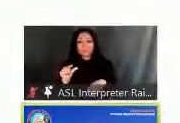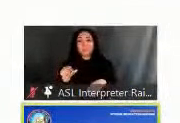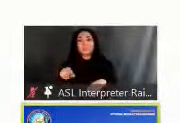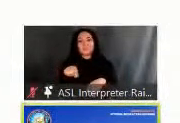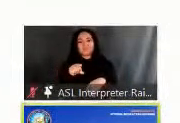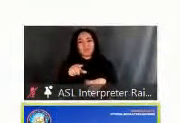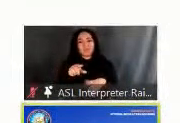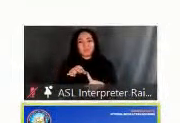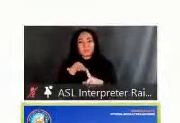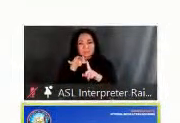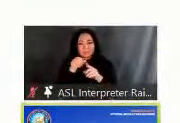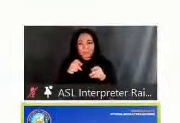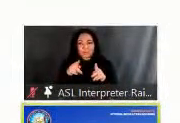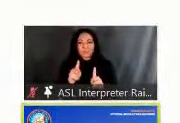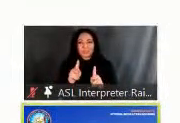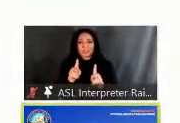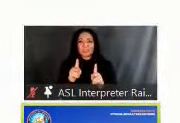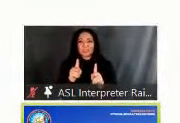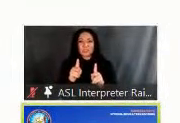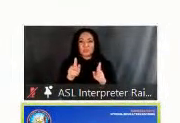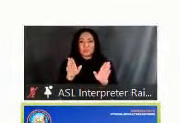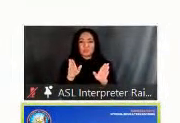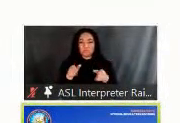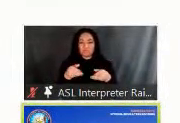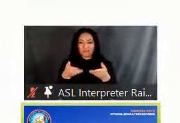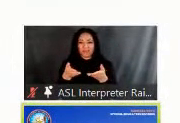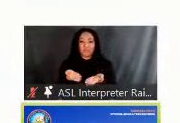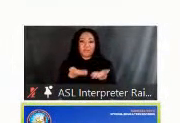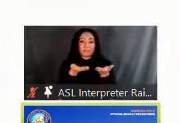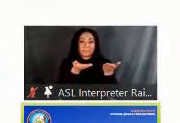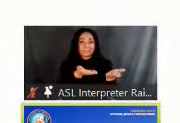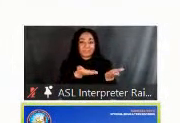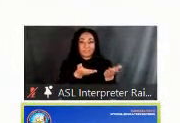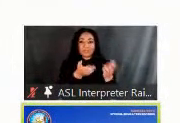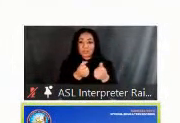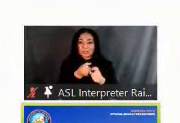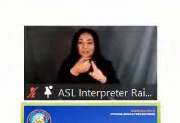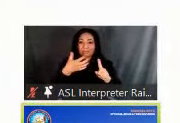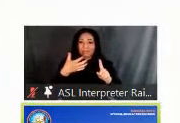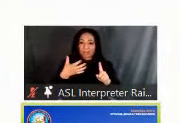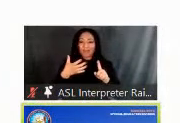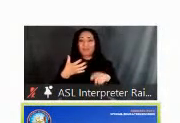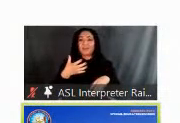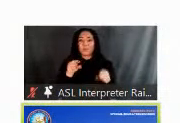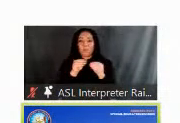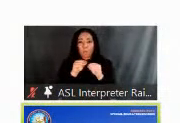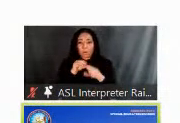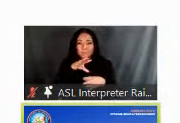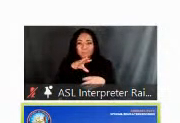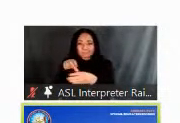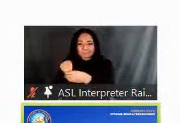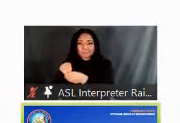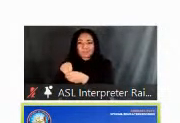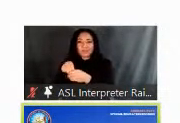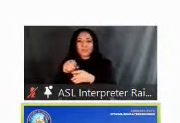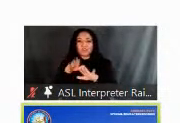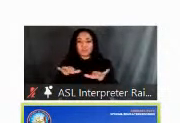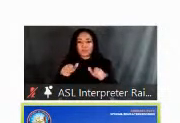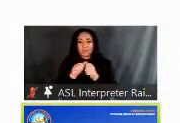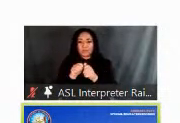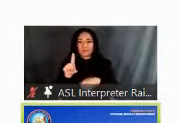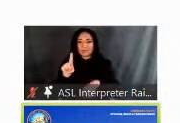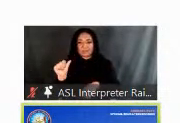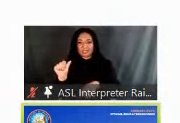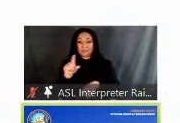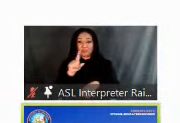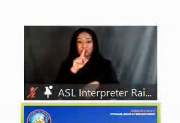unique opportunity to make recommendations that expand the inclusion of children with disabilities, ensuring that universal pre-K